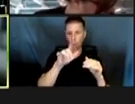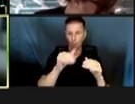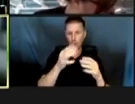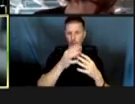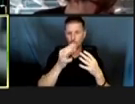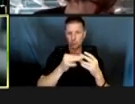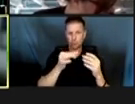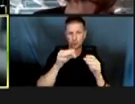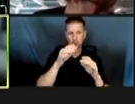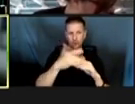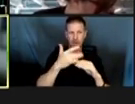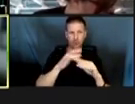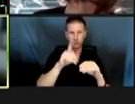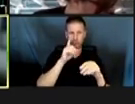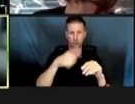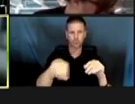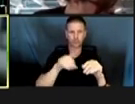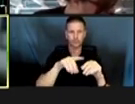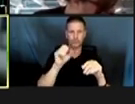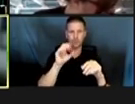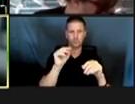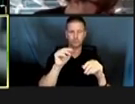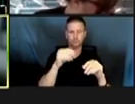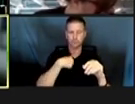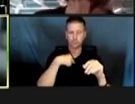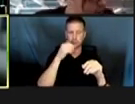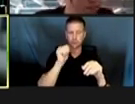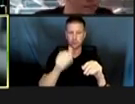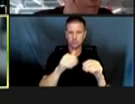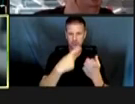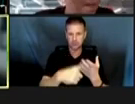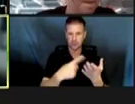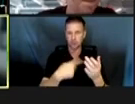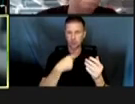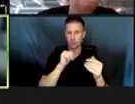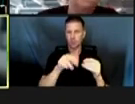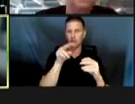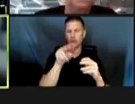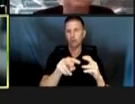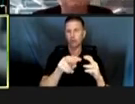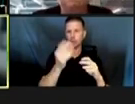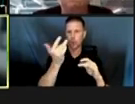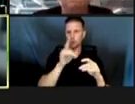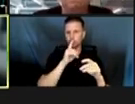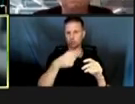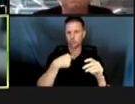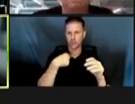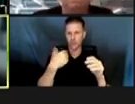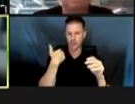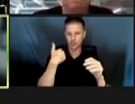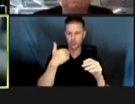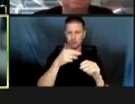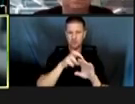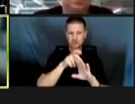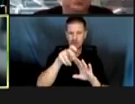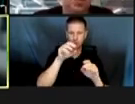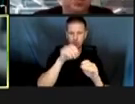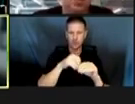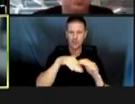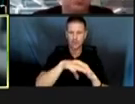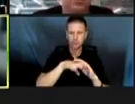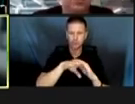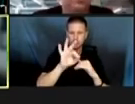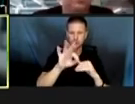option available to us. And so we can discuss it. We can look at, why should we have steps going into the entrance